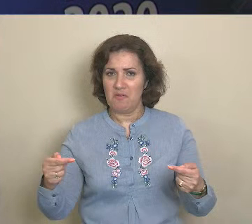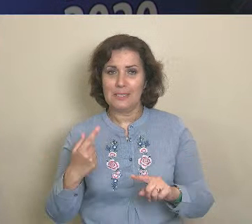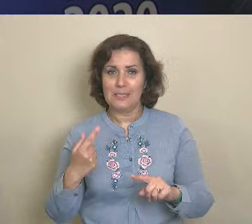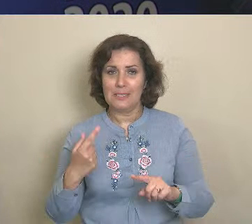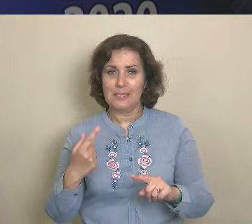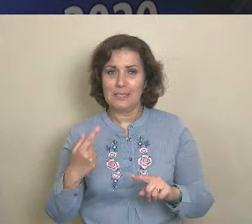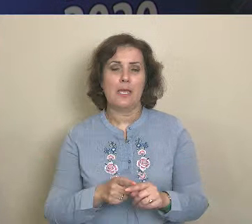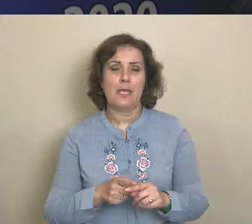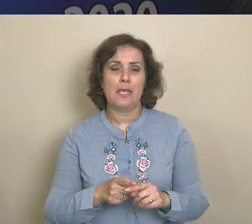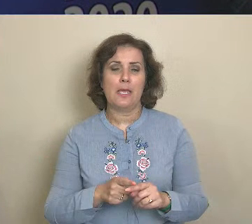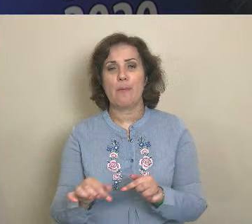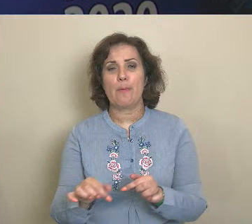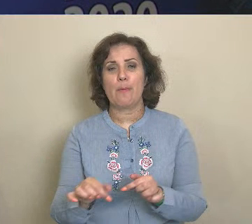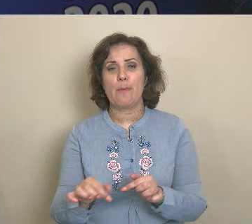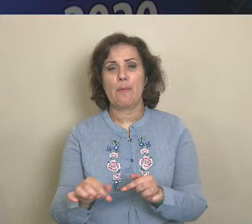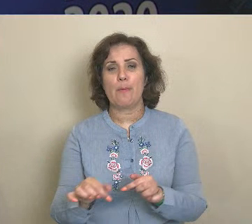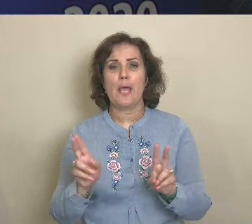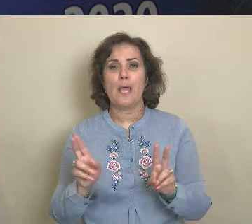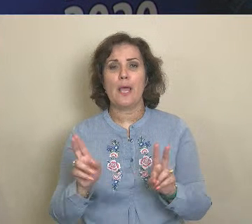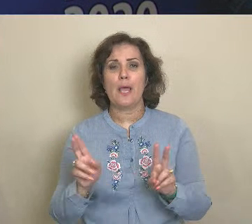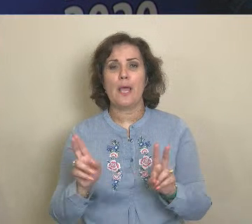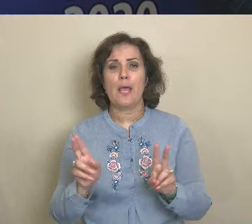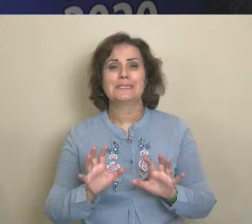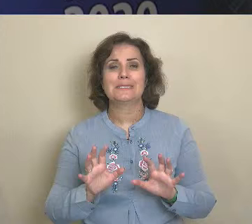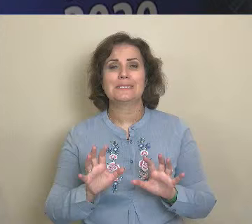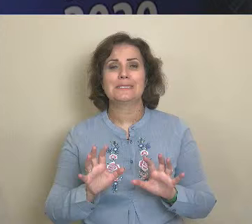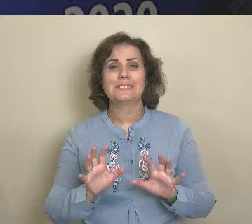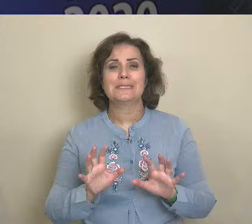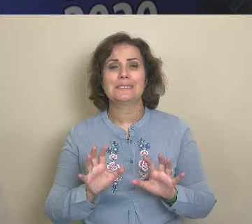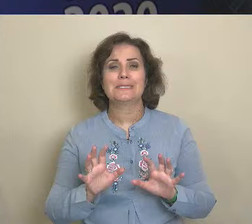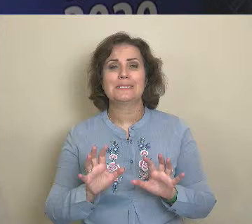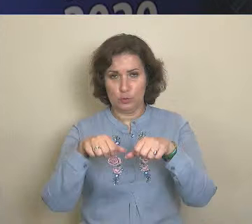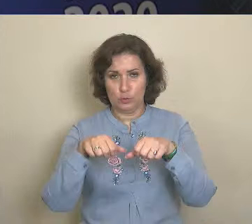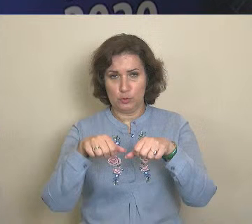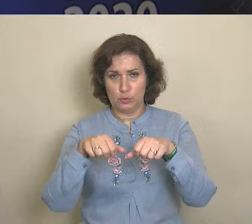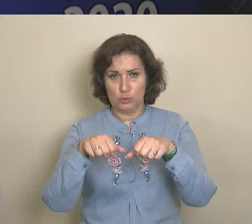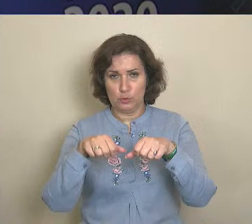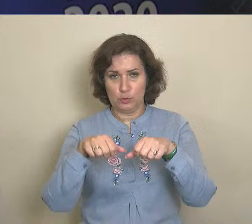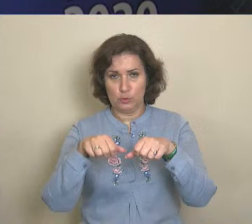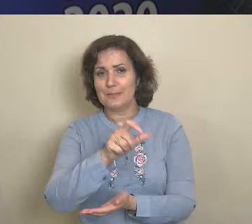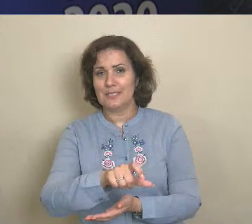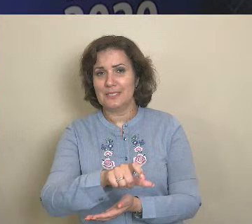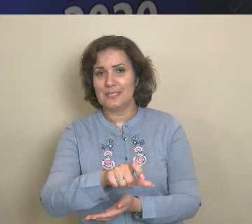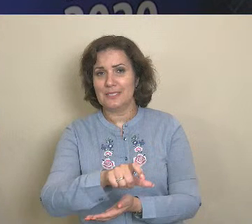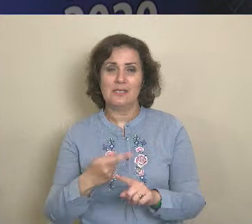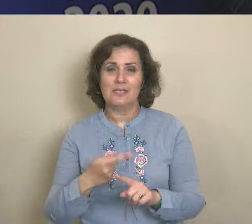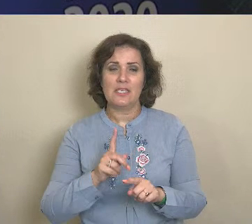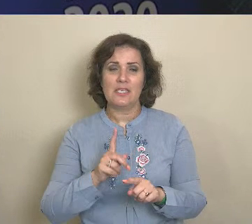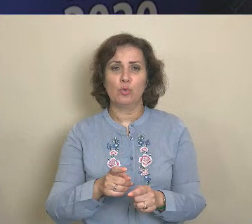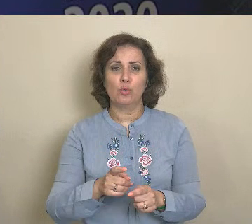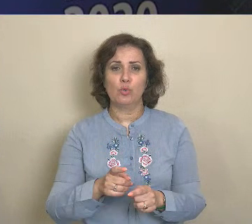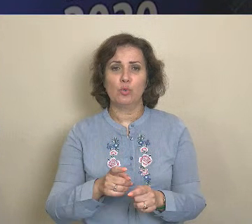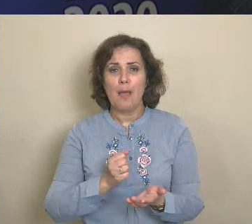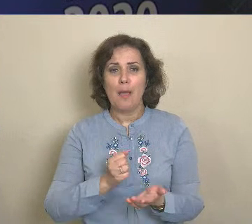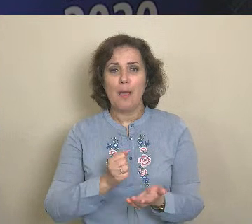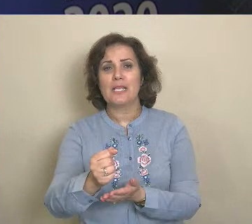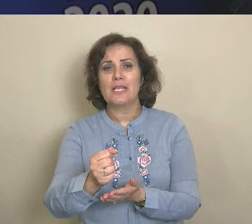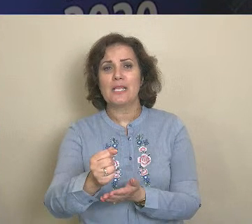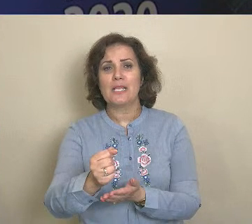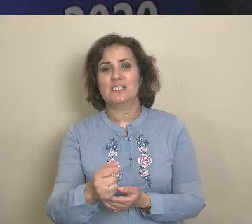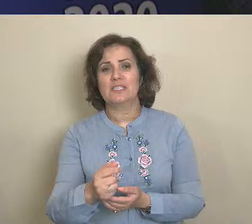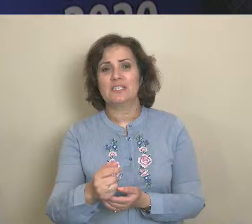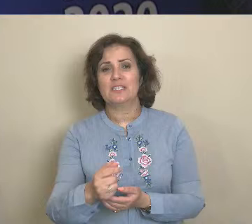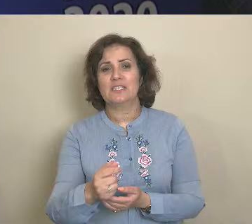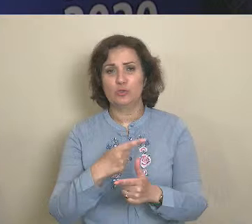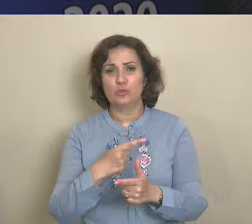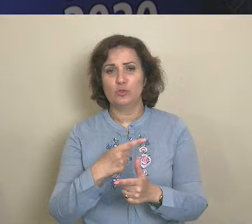and 150,000 electors. They are not balanced, and this is actually the violation of the right of the candidates who are